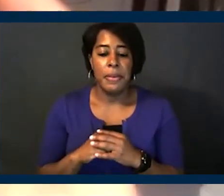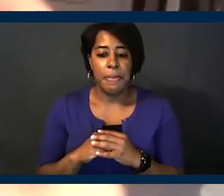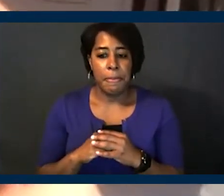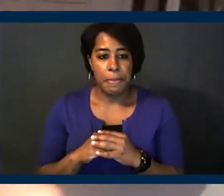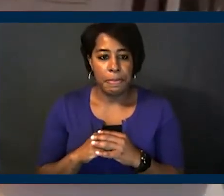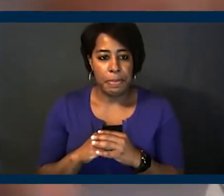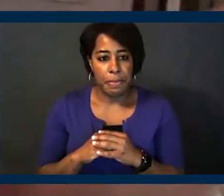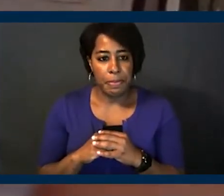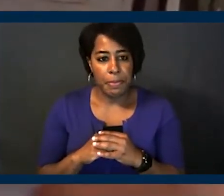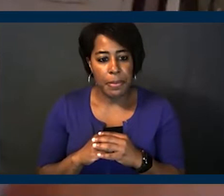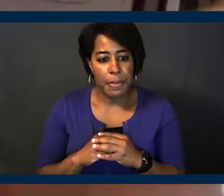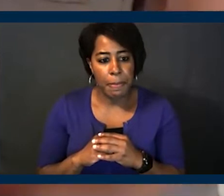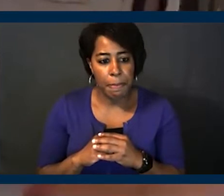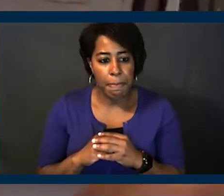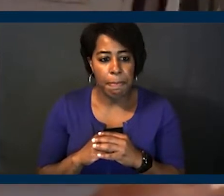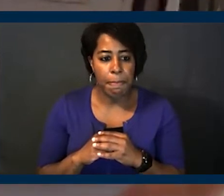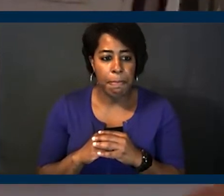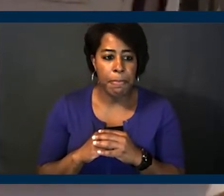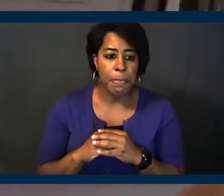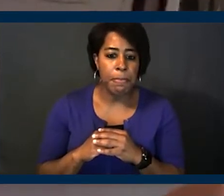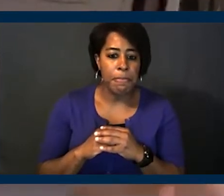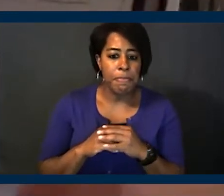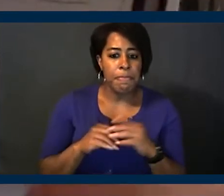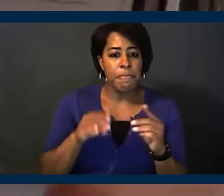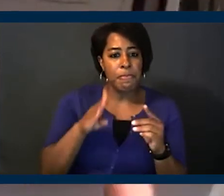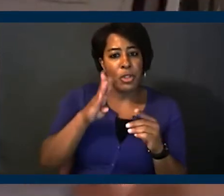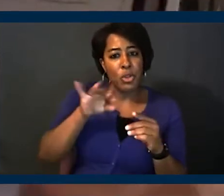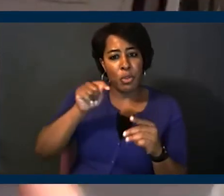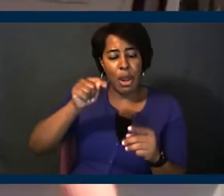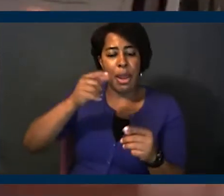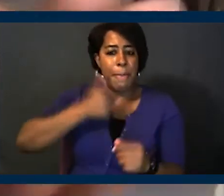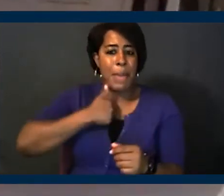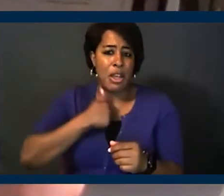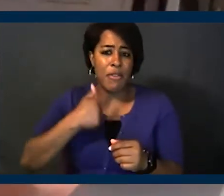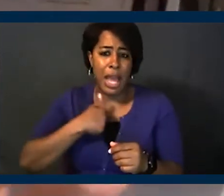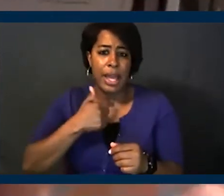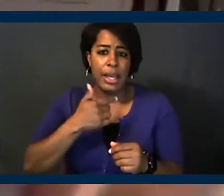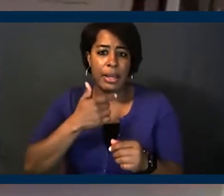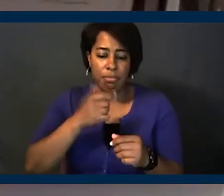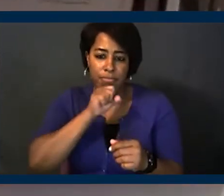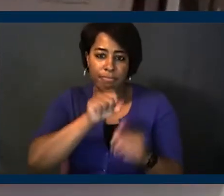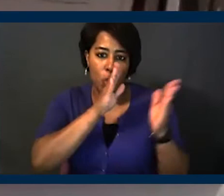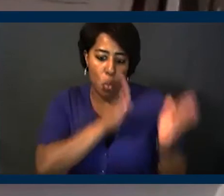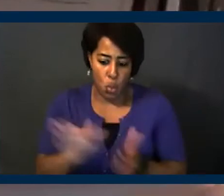Like Assemblymember Brian, I'm an organizer at heart, and I think one important part of organizing is